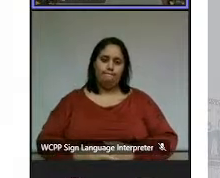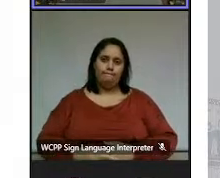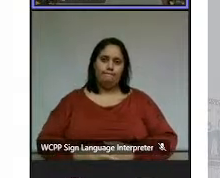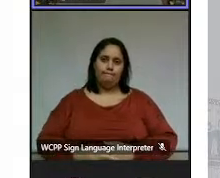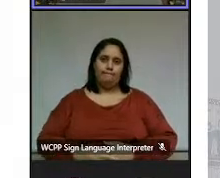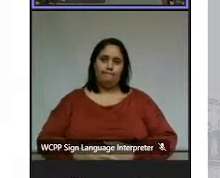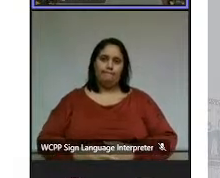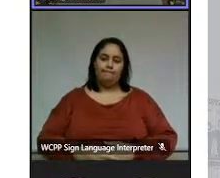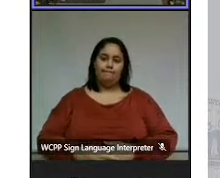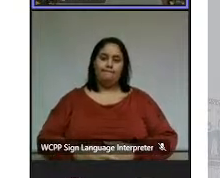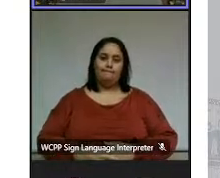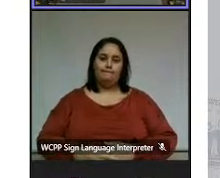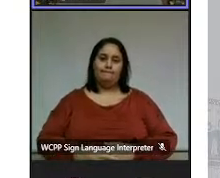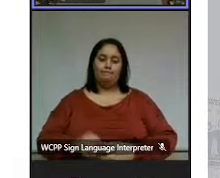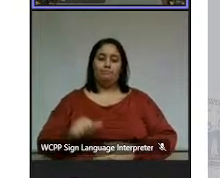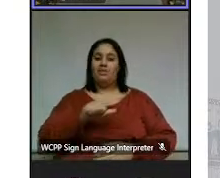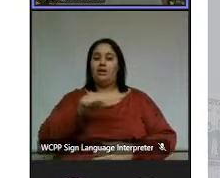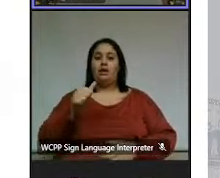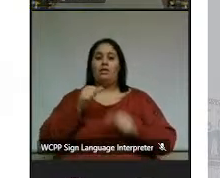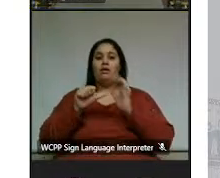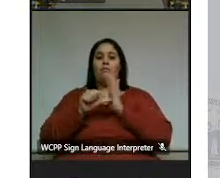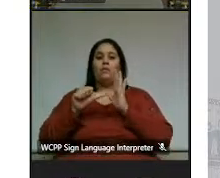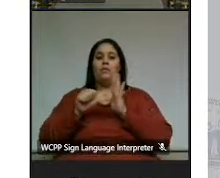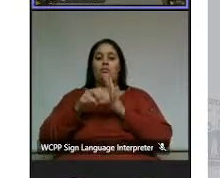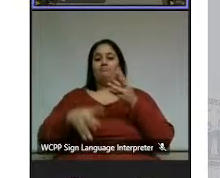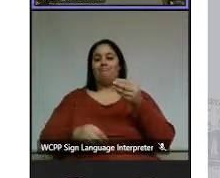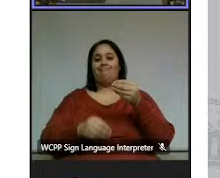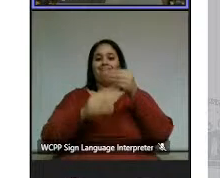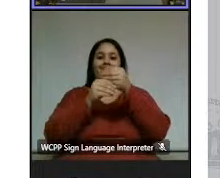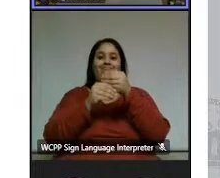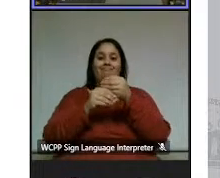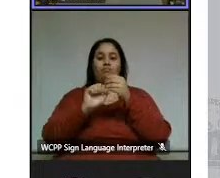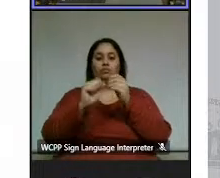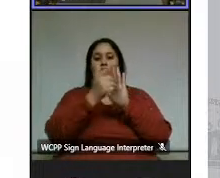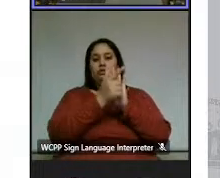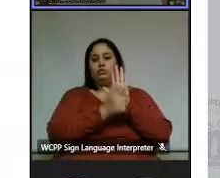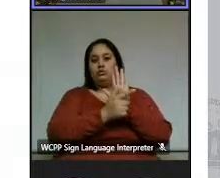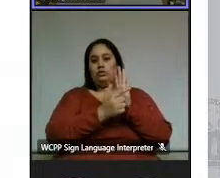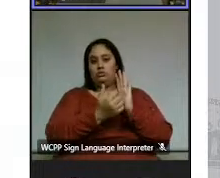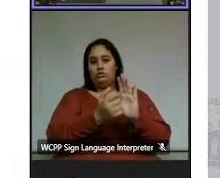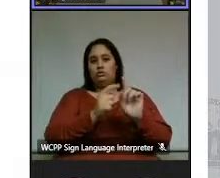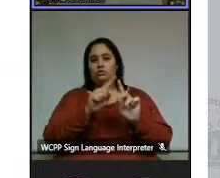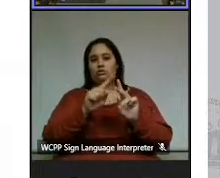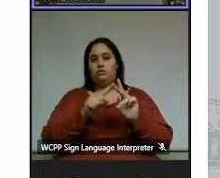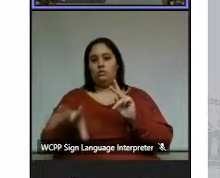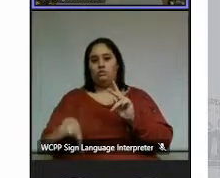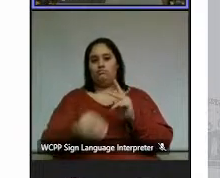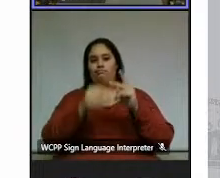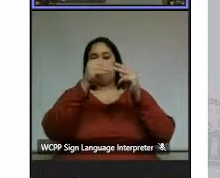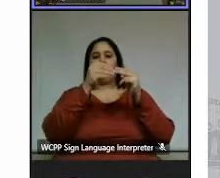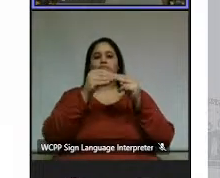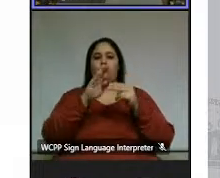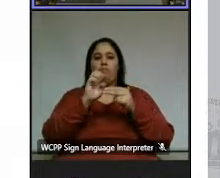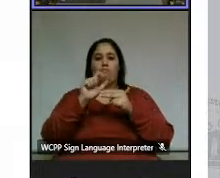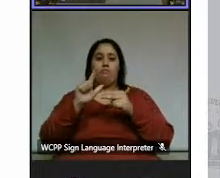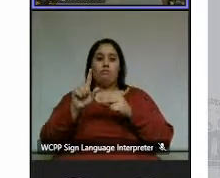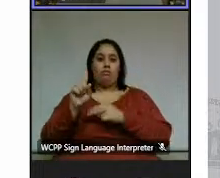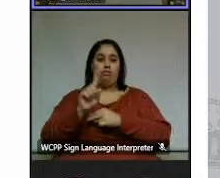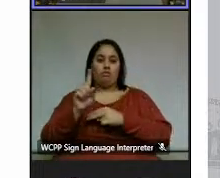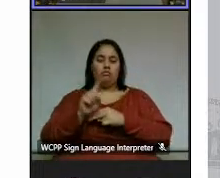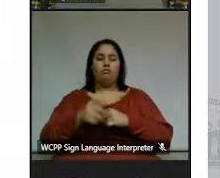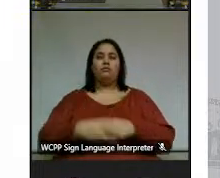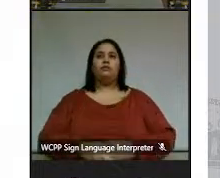Another important addition to the legislation and incorporated in the bill is the